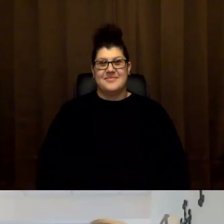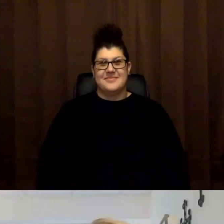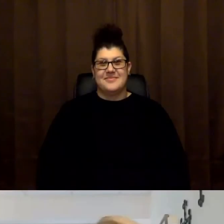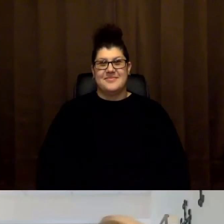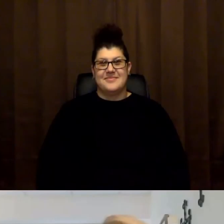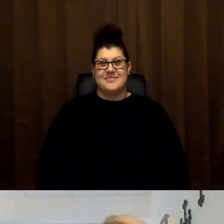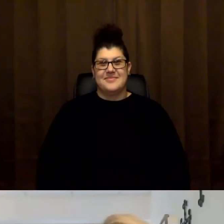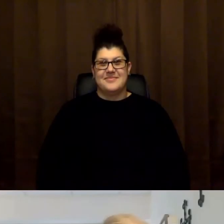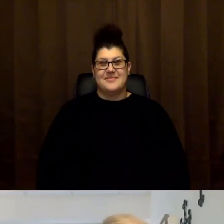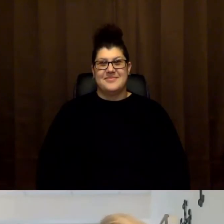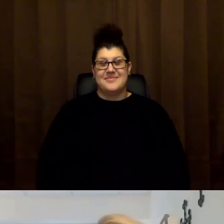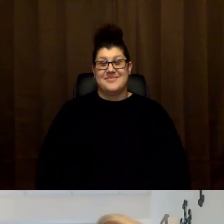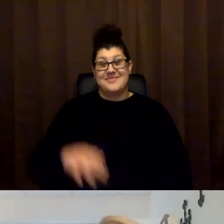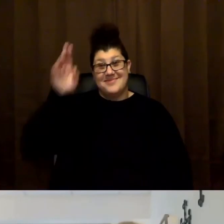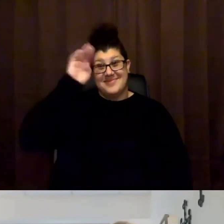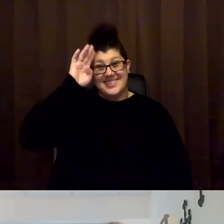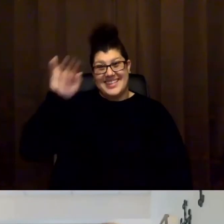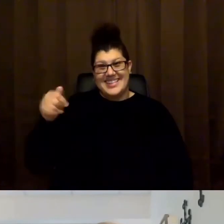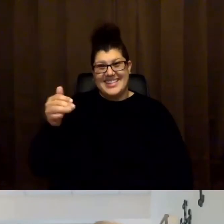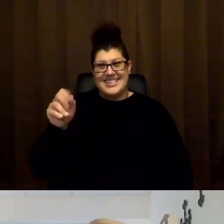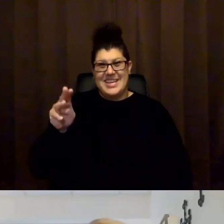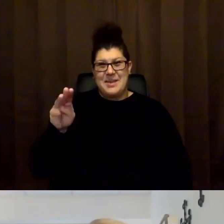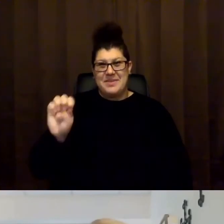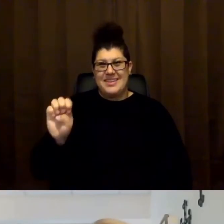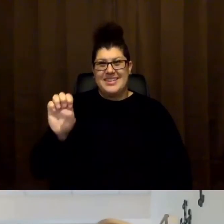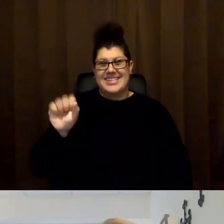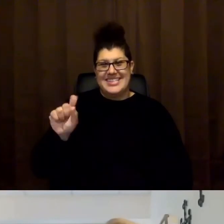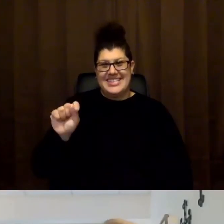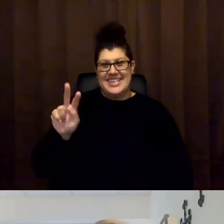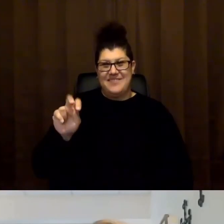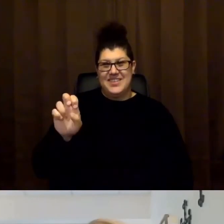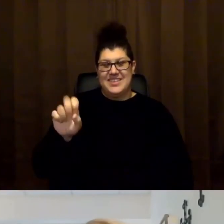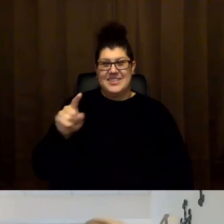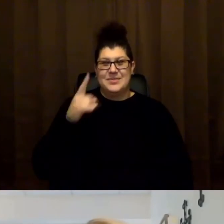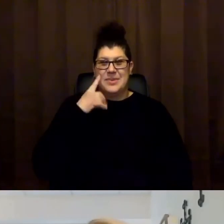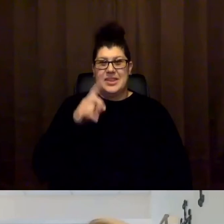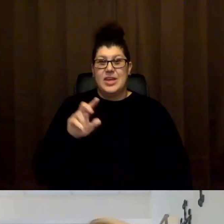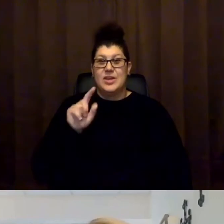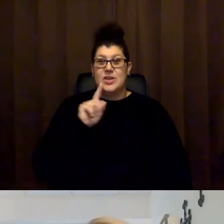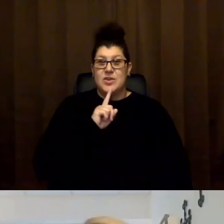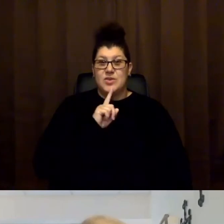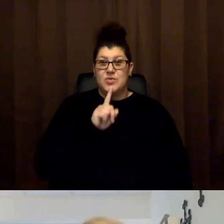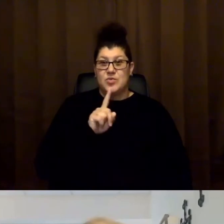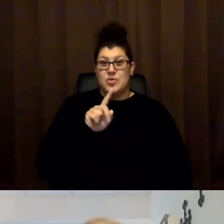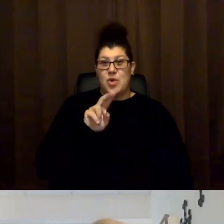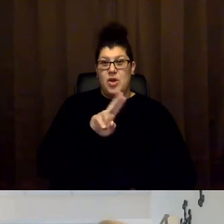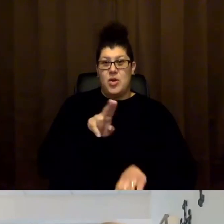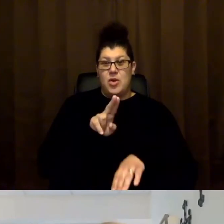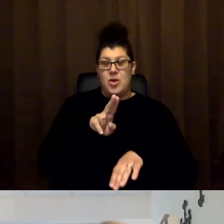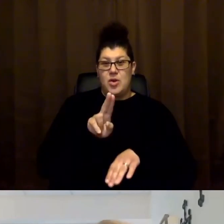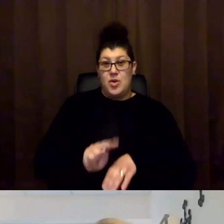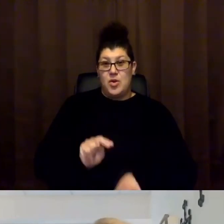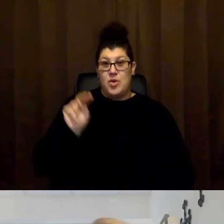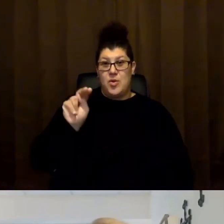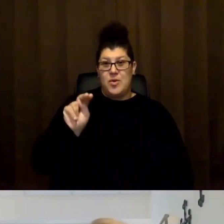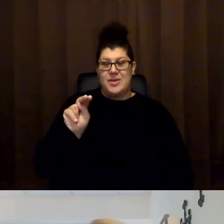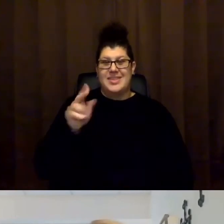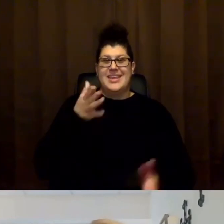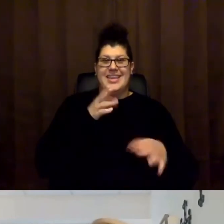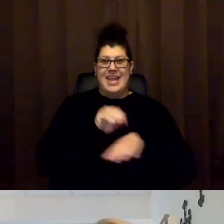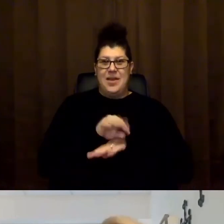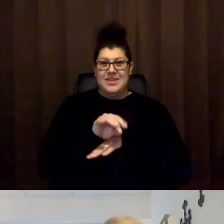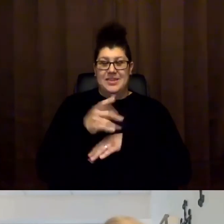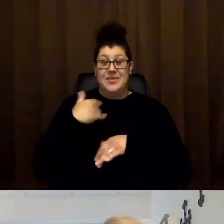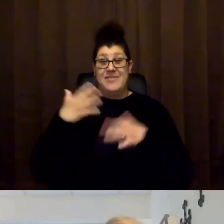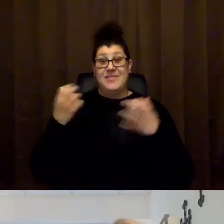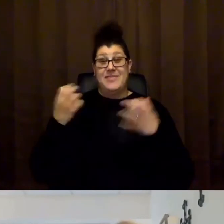Hi, I'm Jamie Stevens. I'm with True North Counseling. We provide an array of different counseling services. I